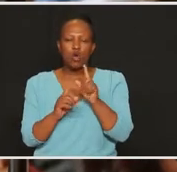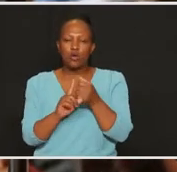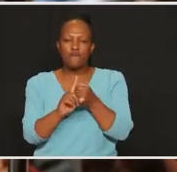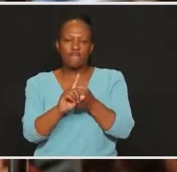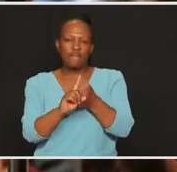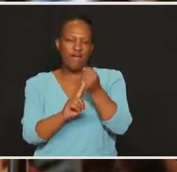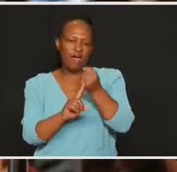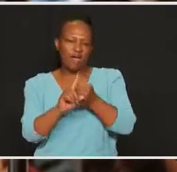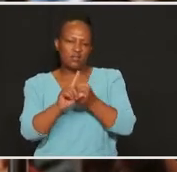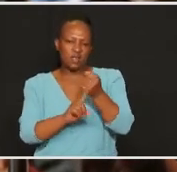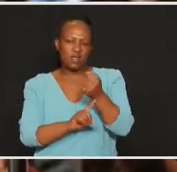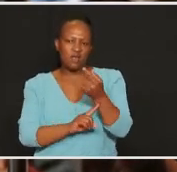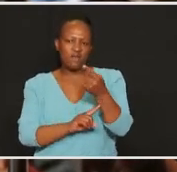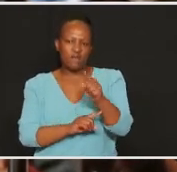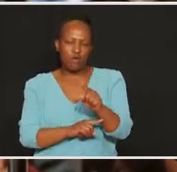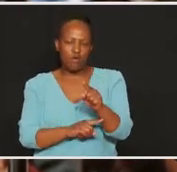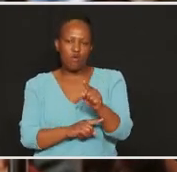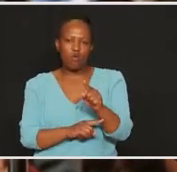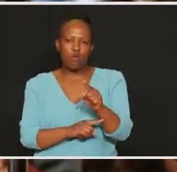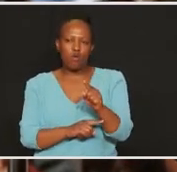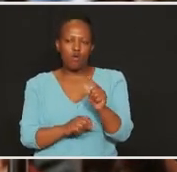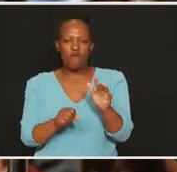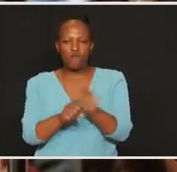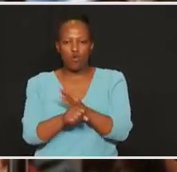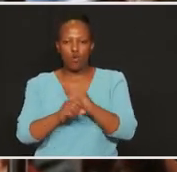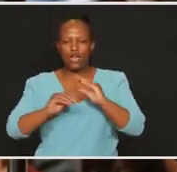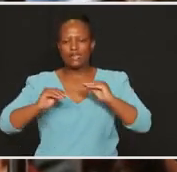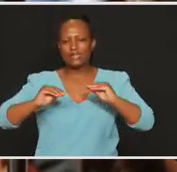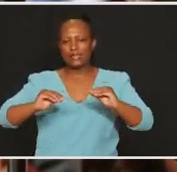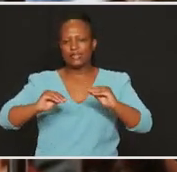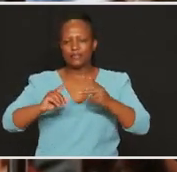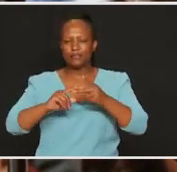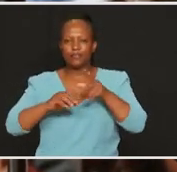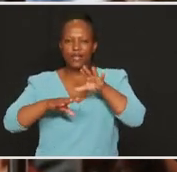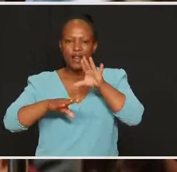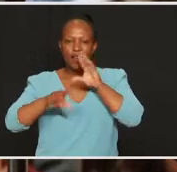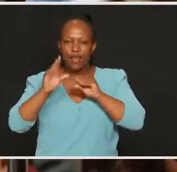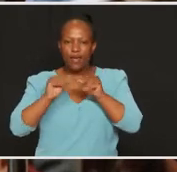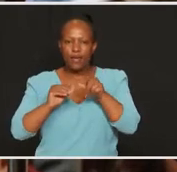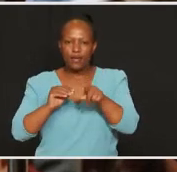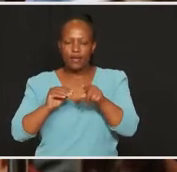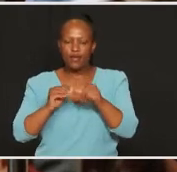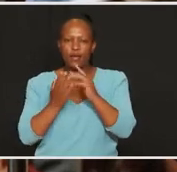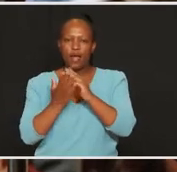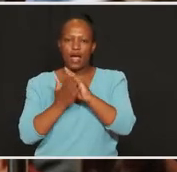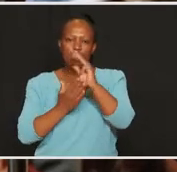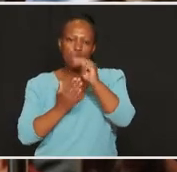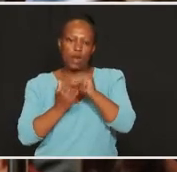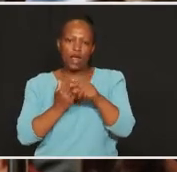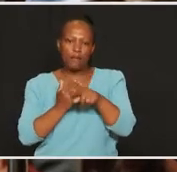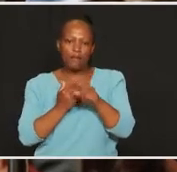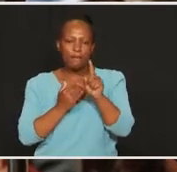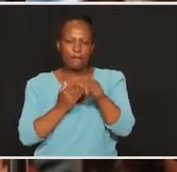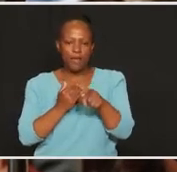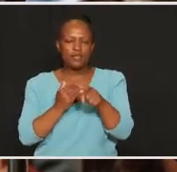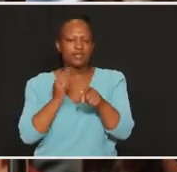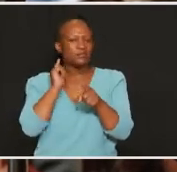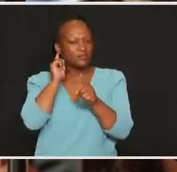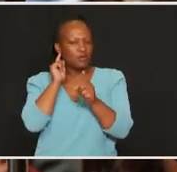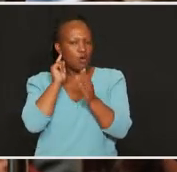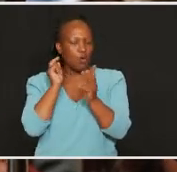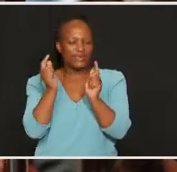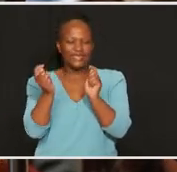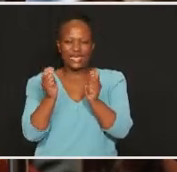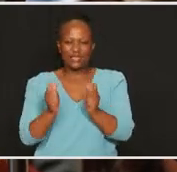for a robust teaching and learning the curriculum itself it needs to be decolonized